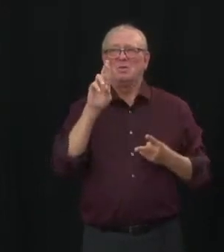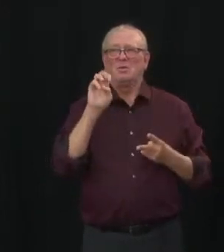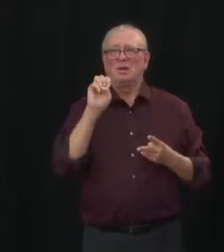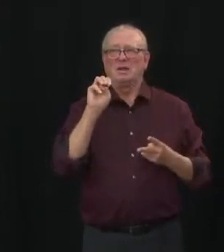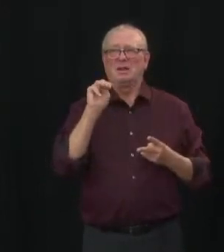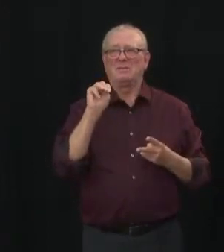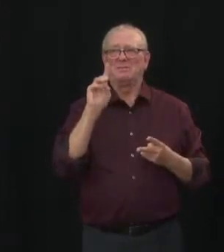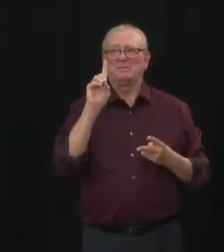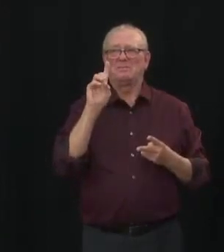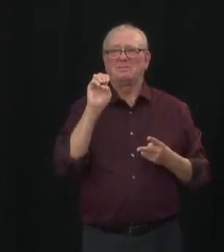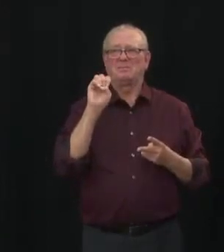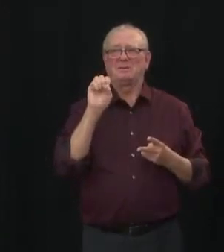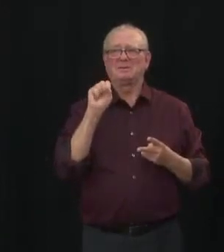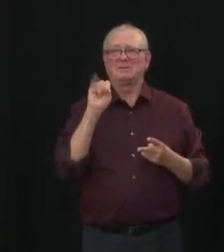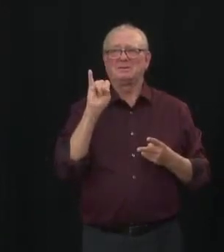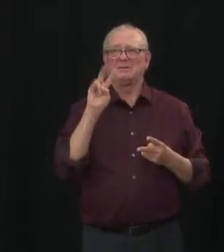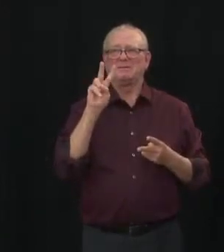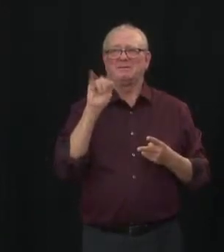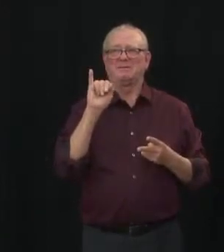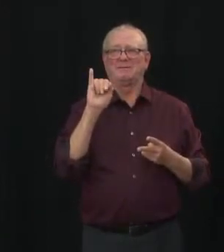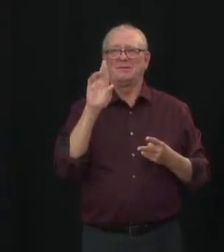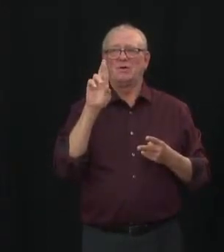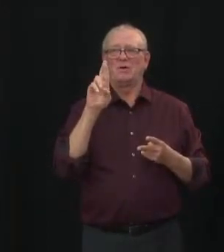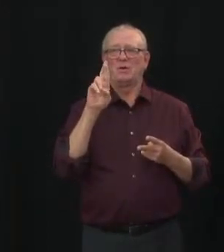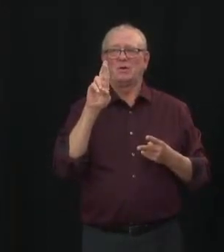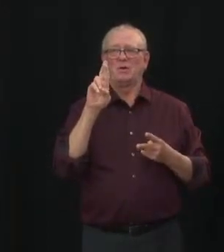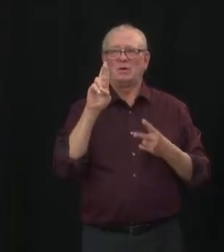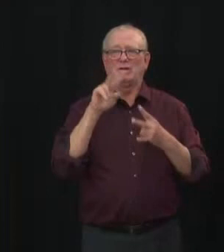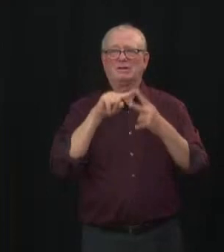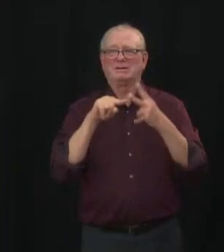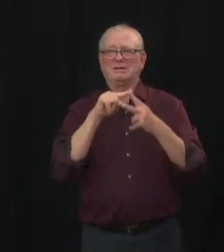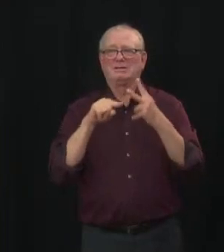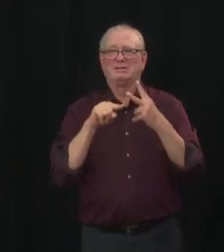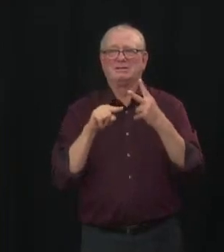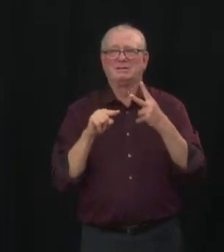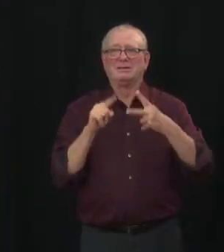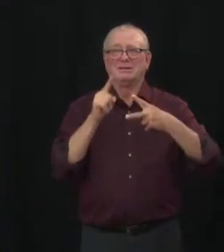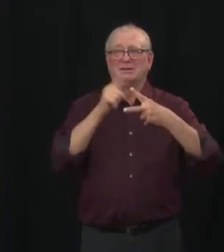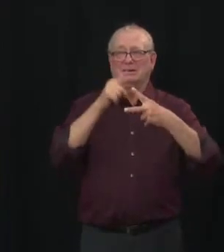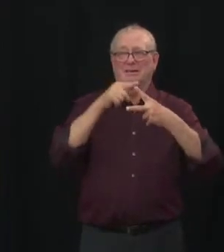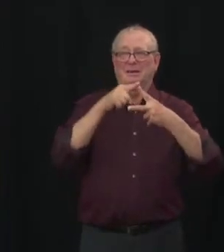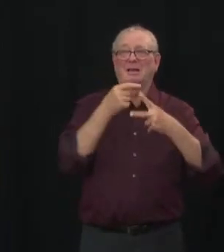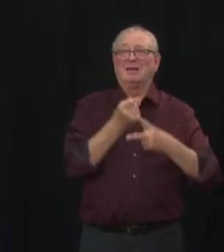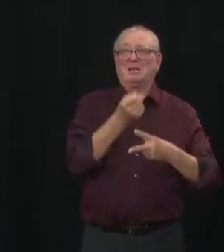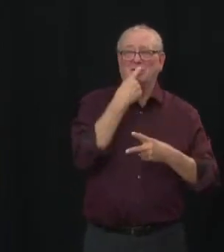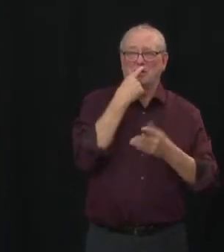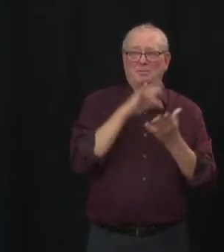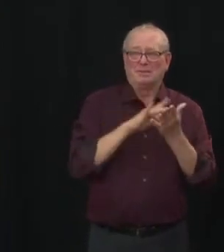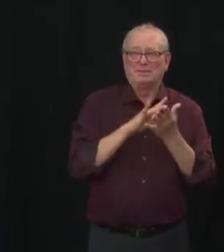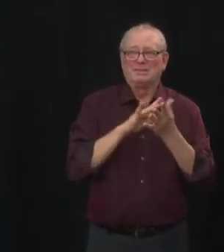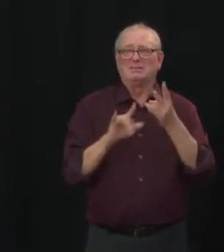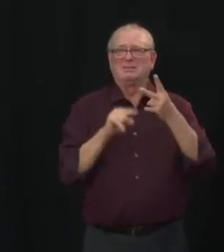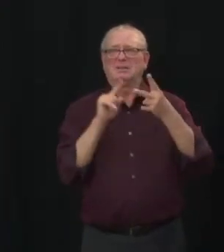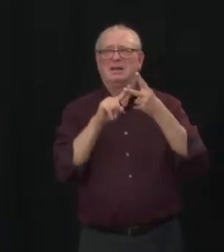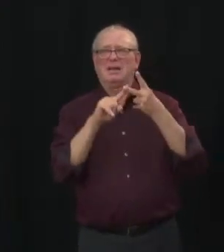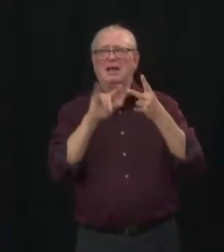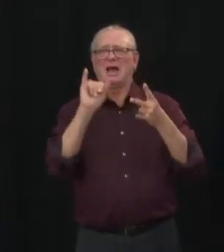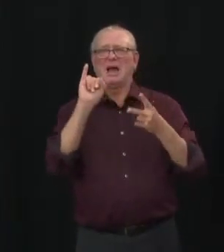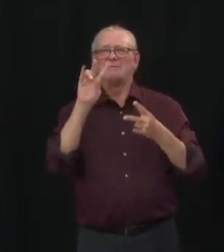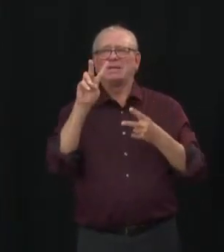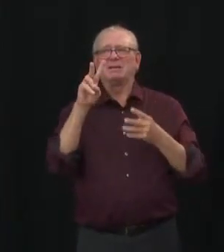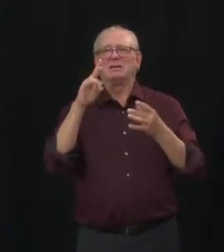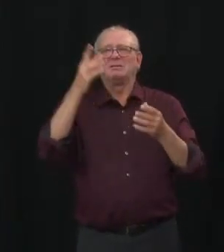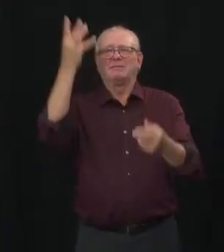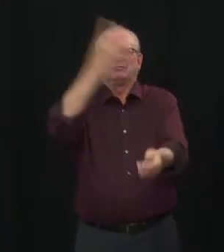is a medication taken by mouth, and remdesivir is a medication administered through IV infusions given on a daily basis for 3